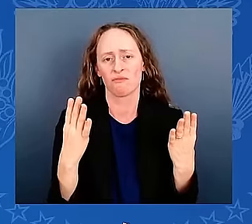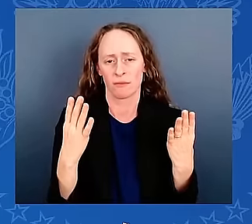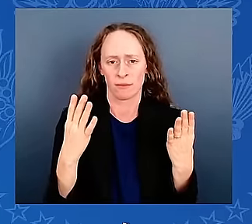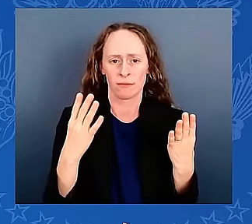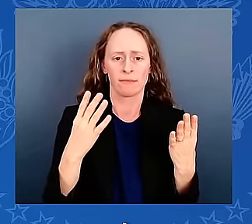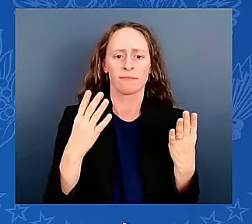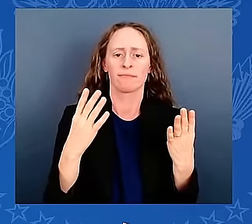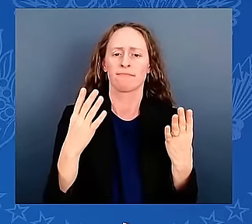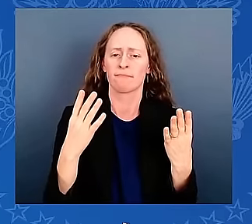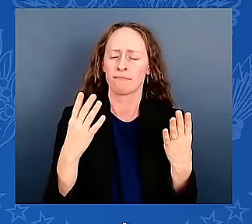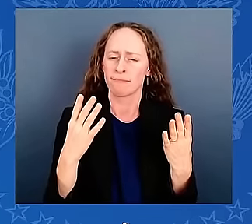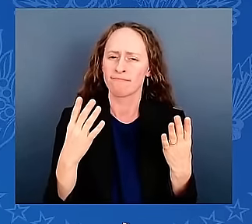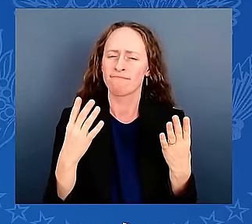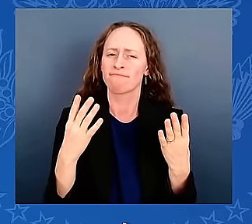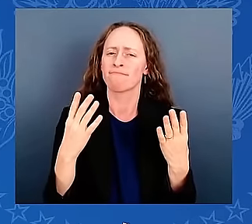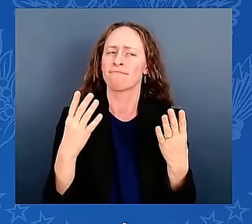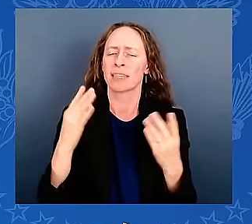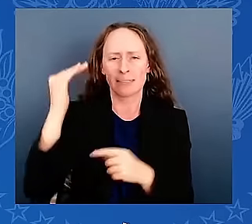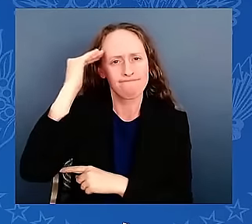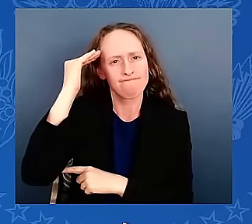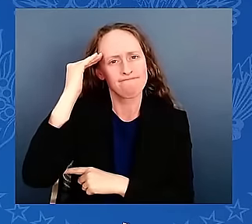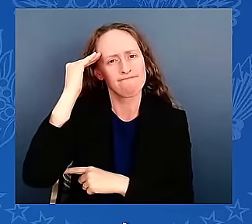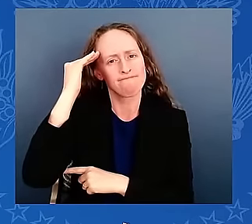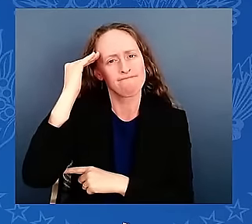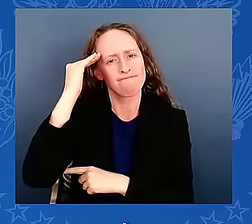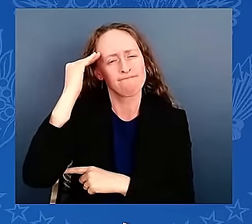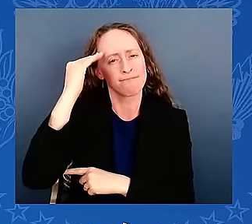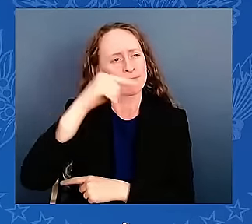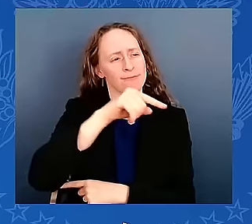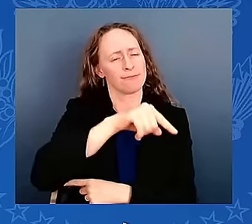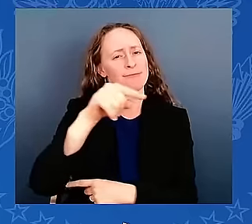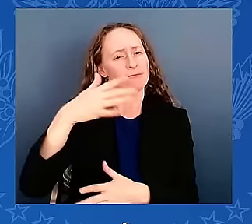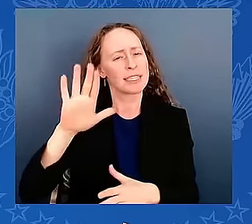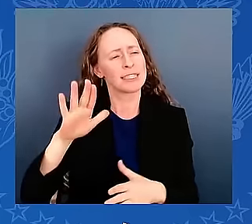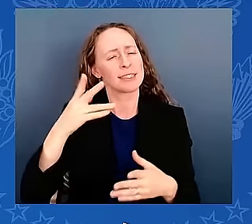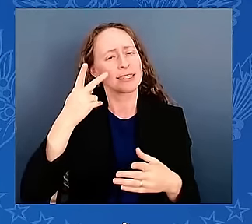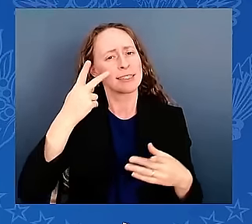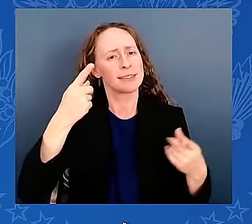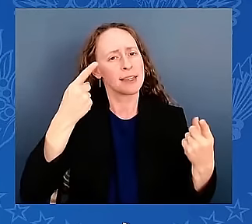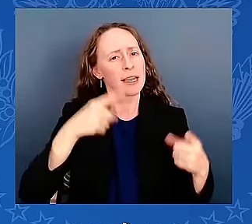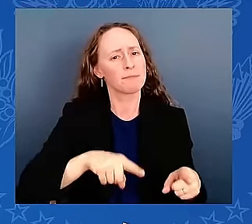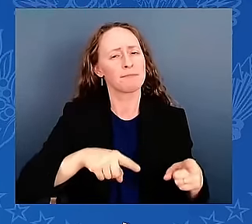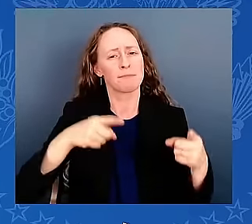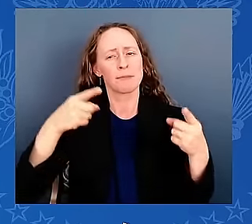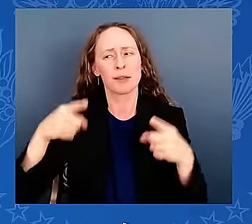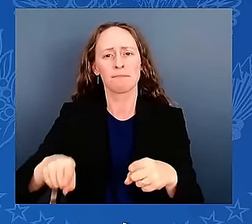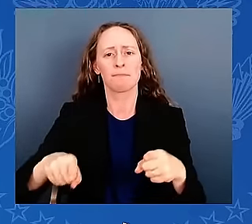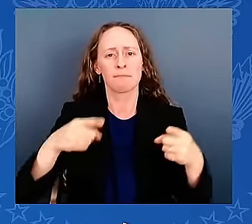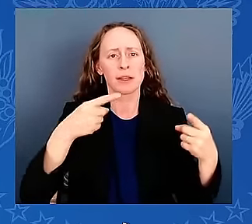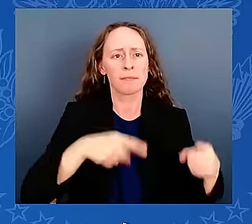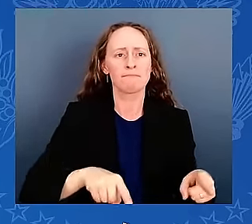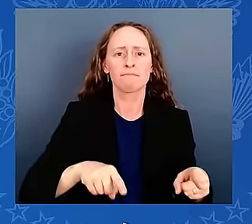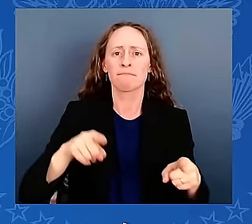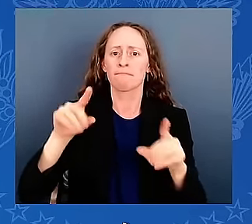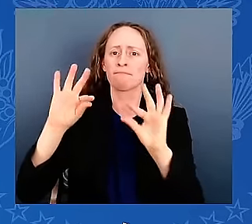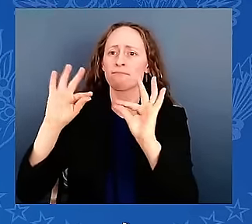ripped apart Black families, communities across the country. George Floyd was not the